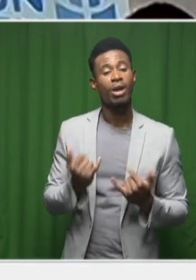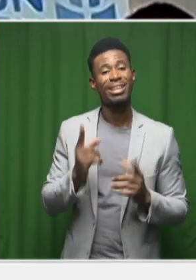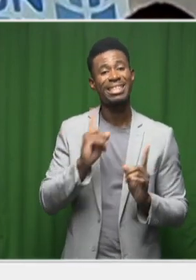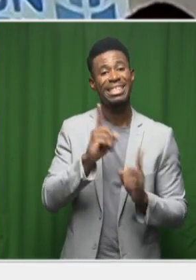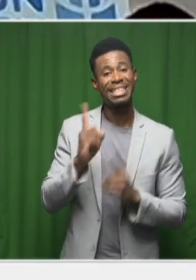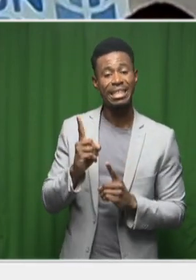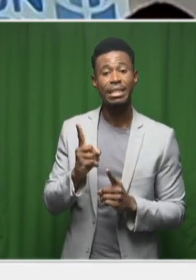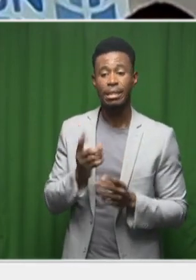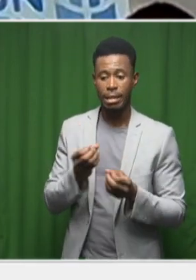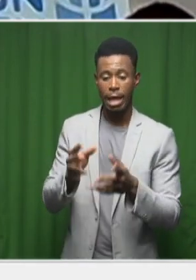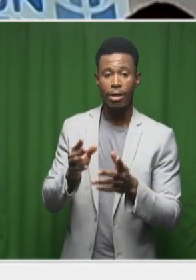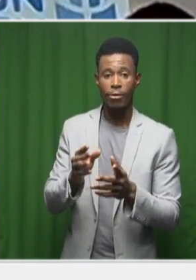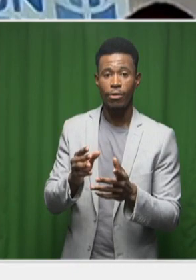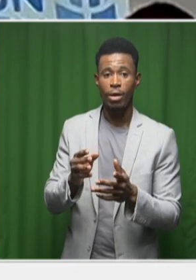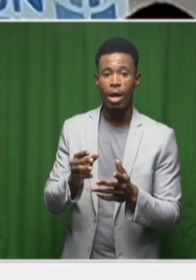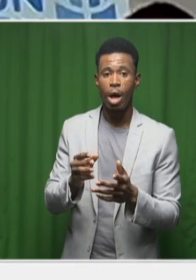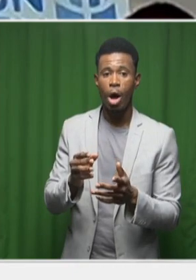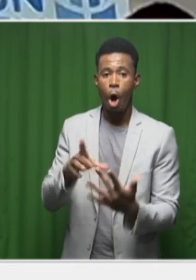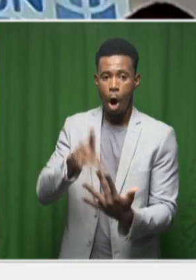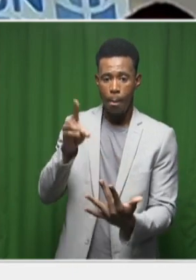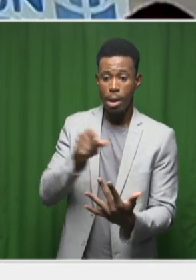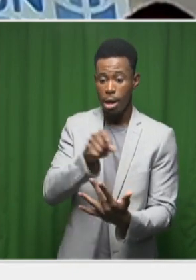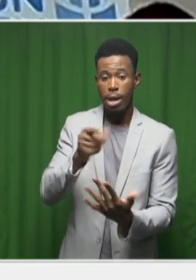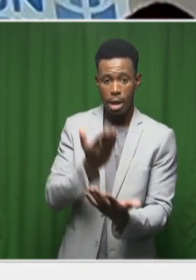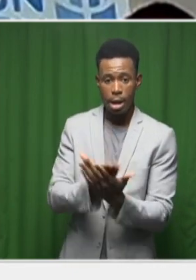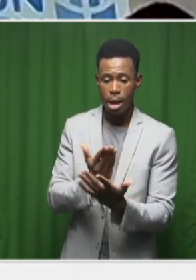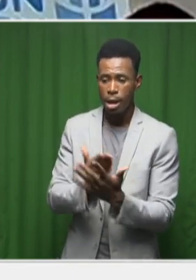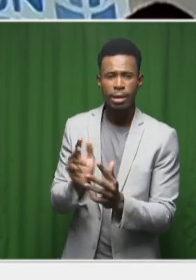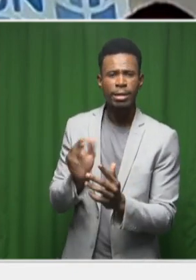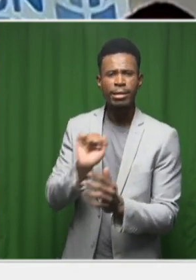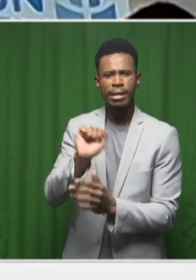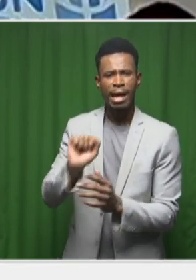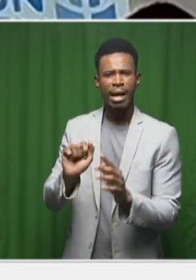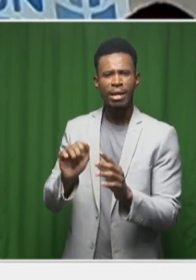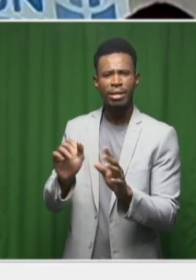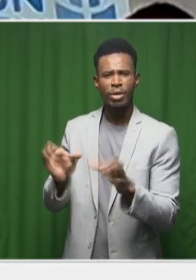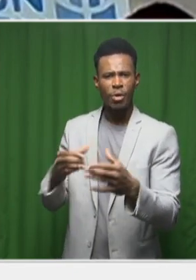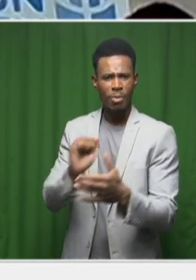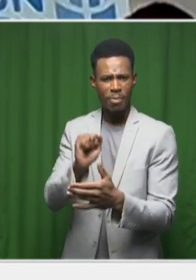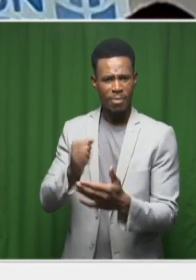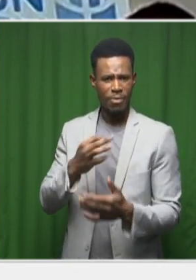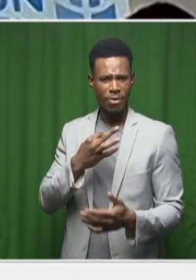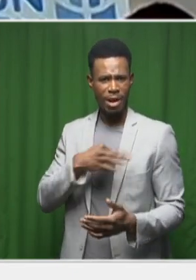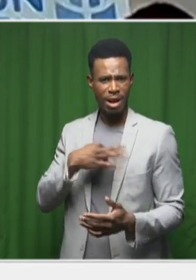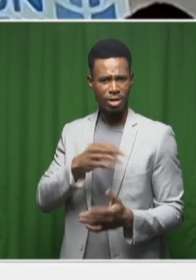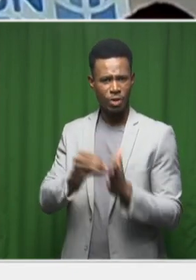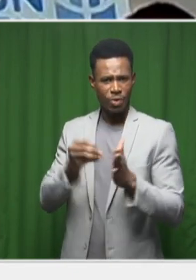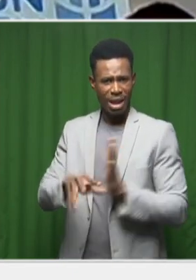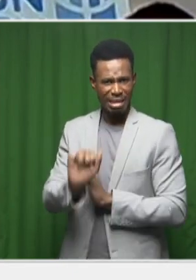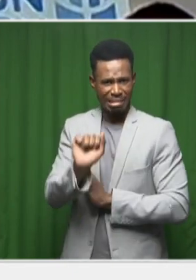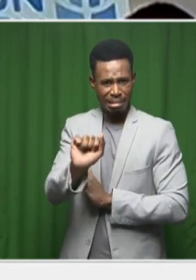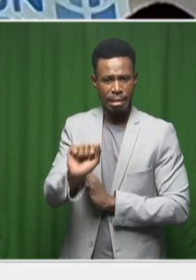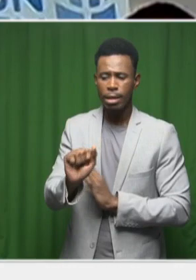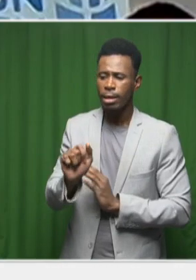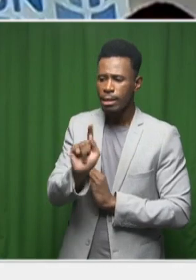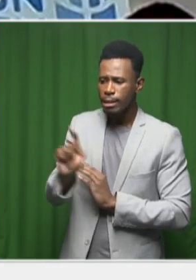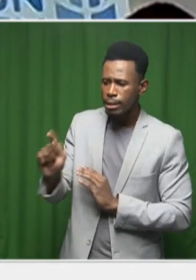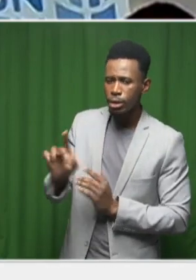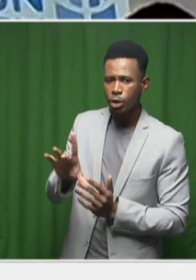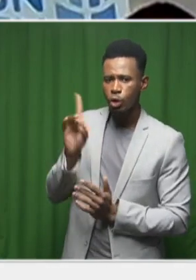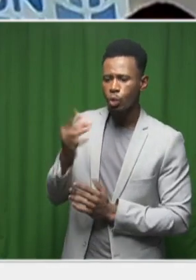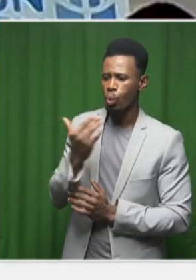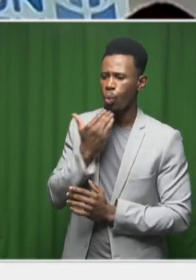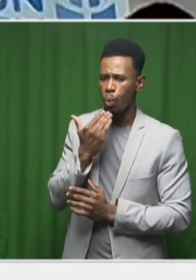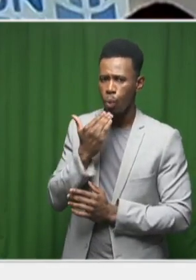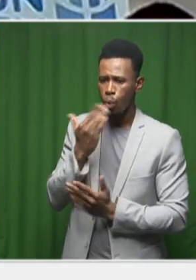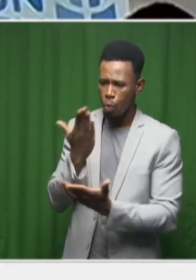choose the girls that actually are excited and do want to be part of this curriculum. Because it's not an easy curriculum. I mean, the schools are closed and they